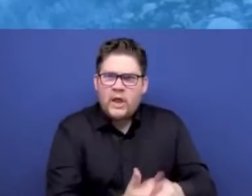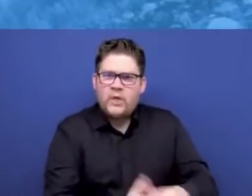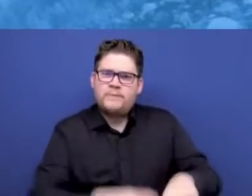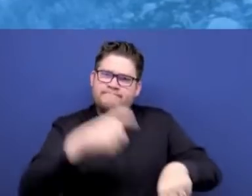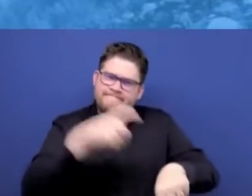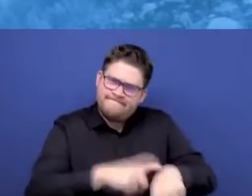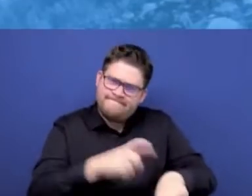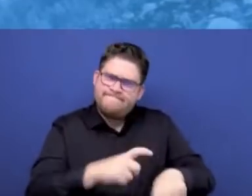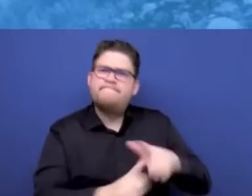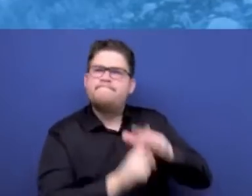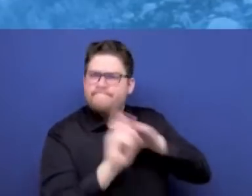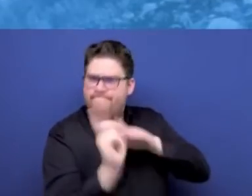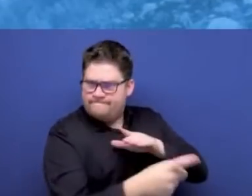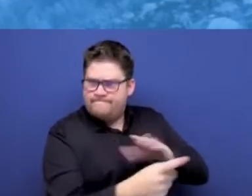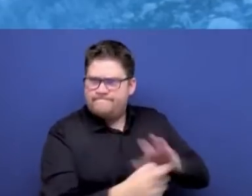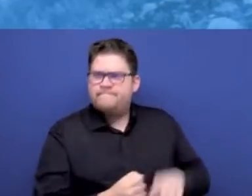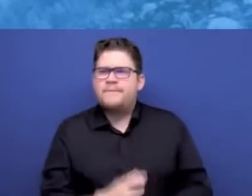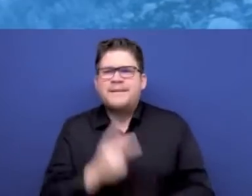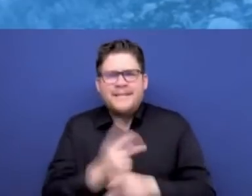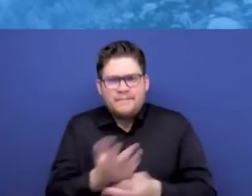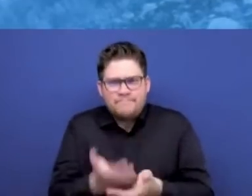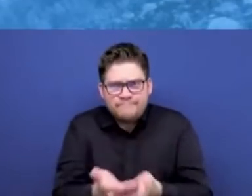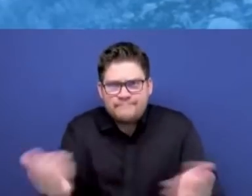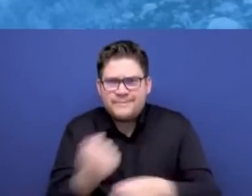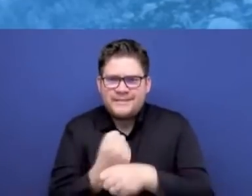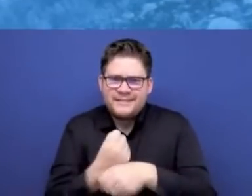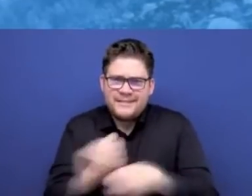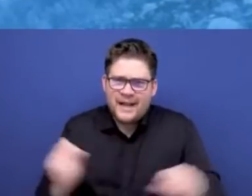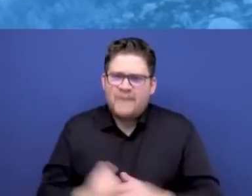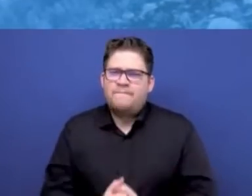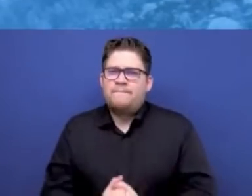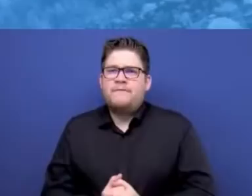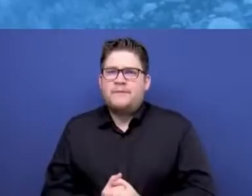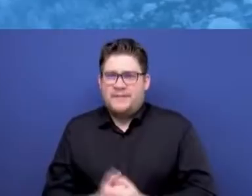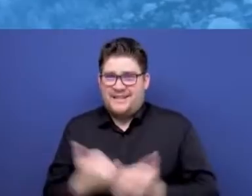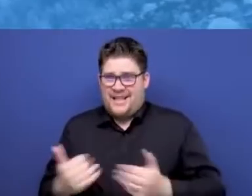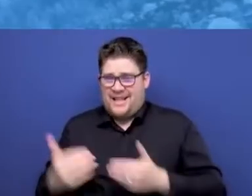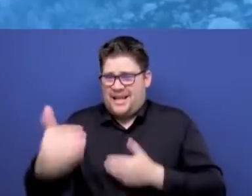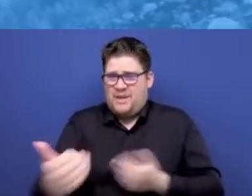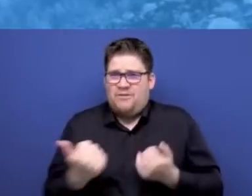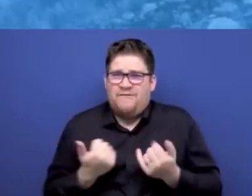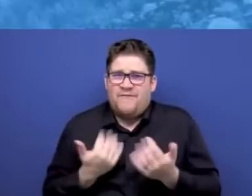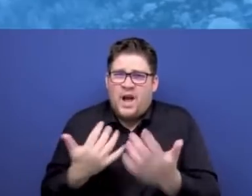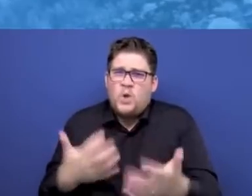fire season. So I'm going to stop there and turn it back over to Tara. Thank you.